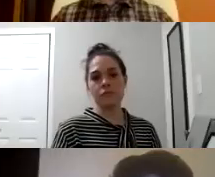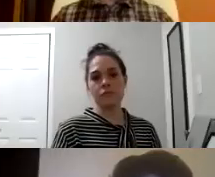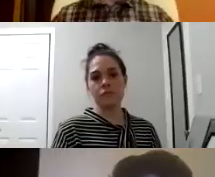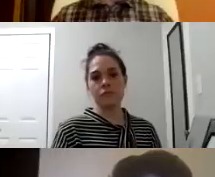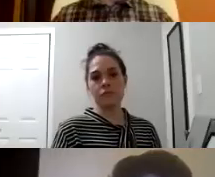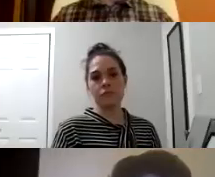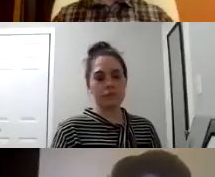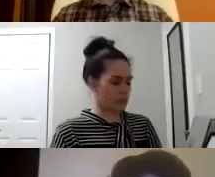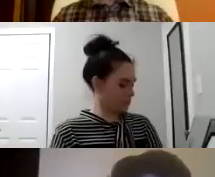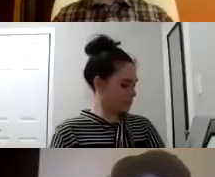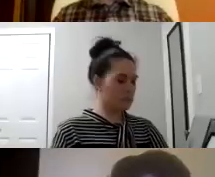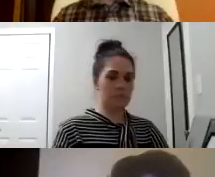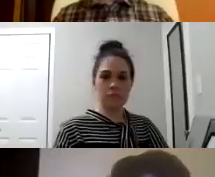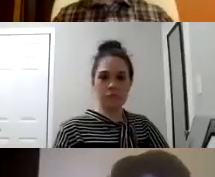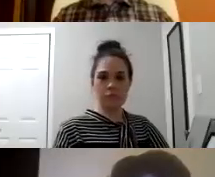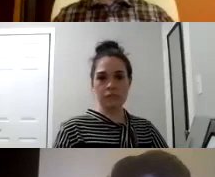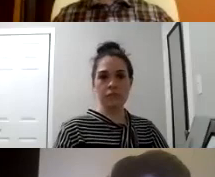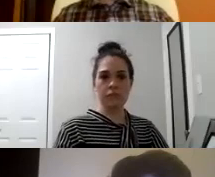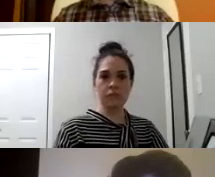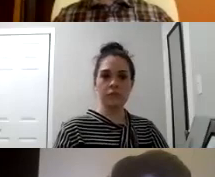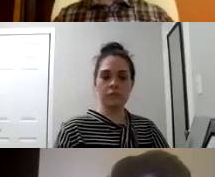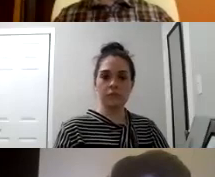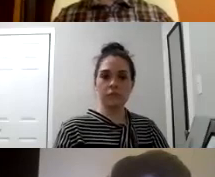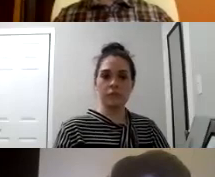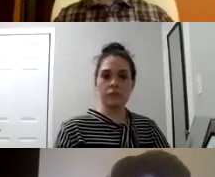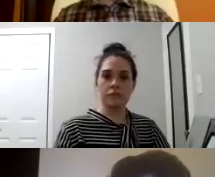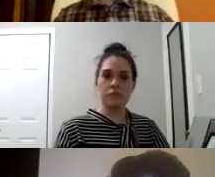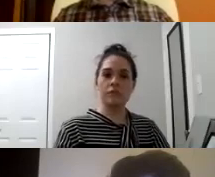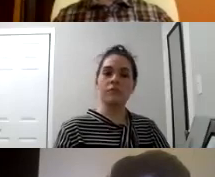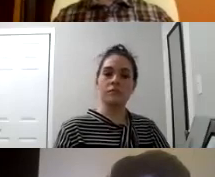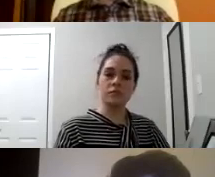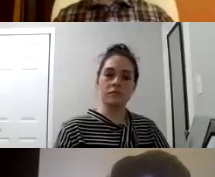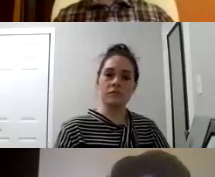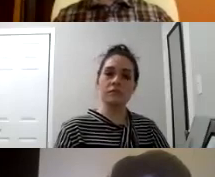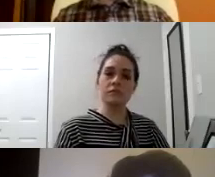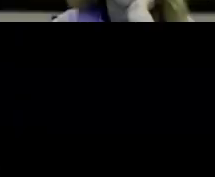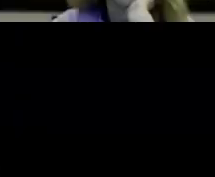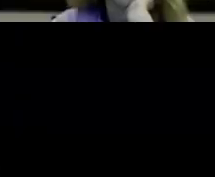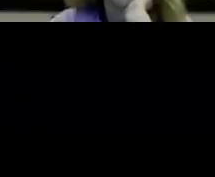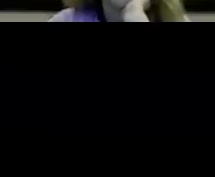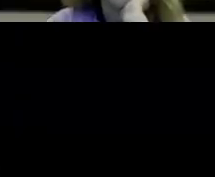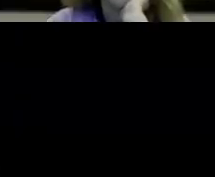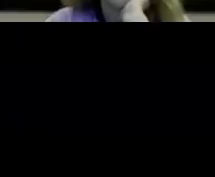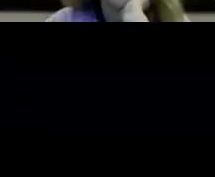And so there's some FAFSA resources out there. There's a ton of resources. There's a lot of resources on this Zoom call tonight. There's a lot of really